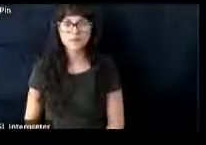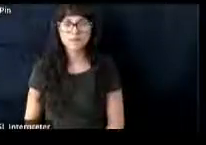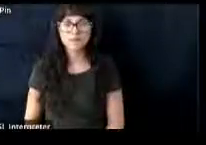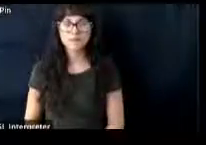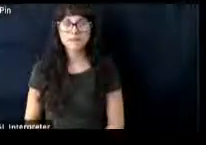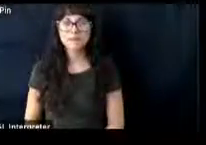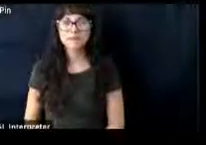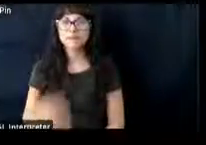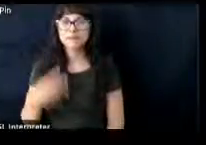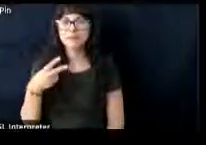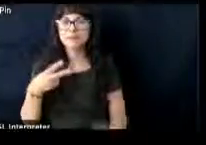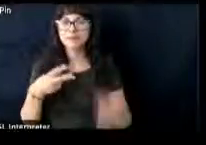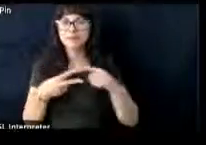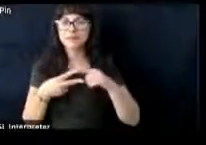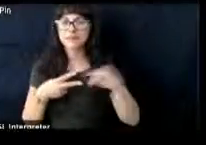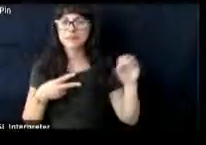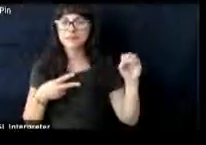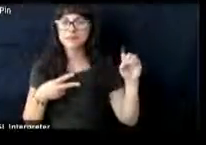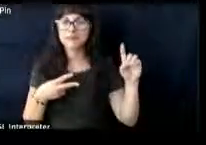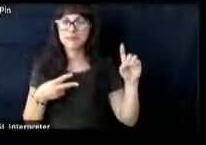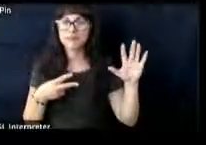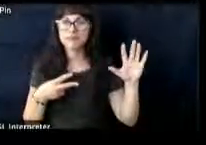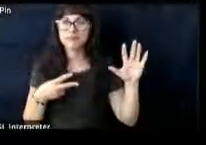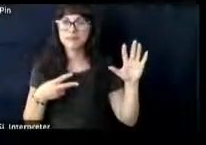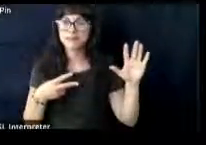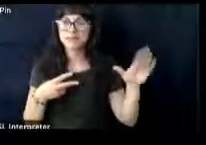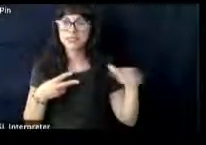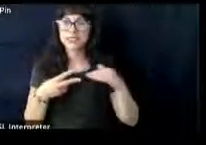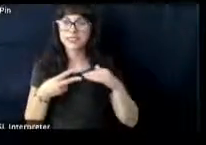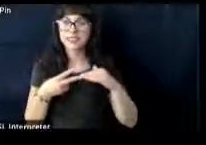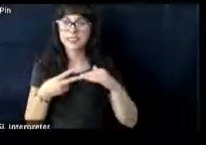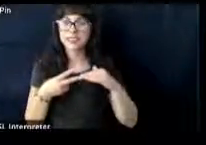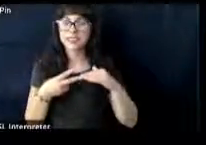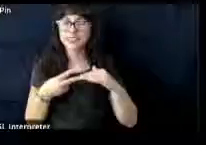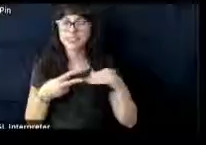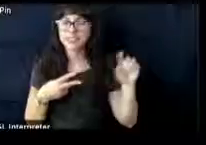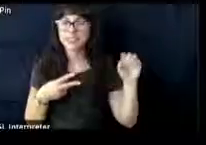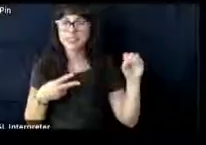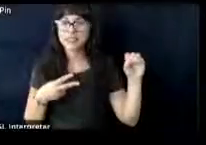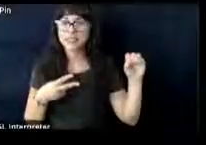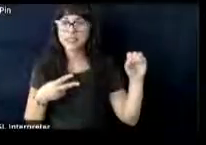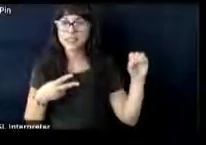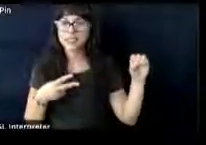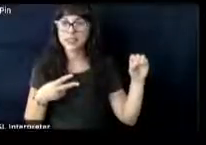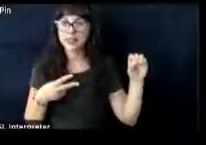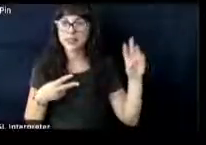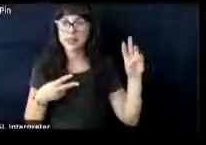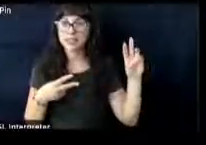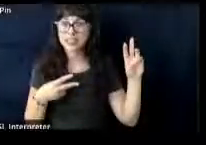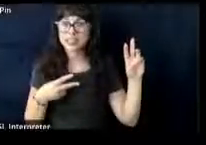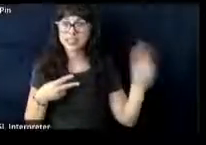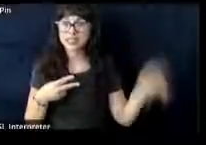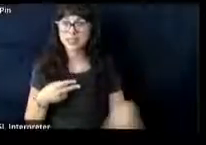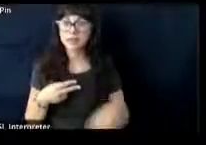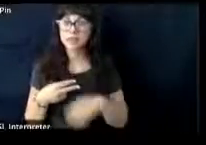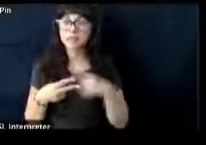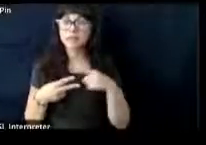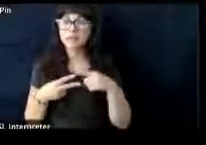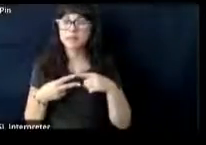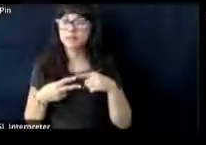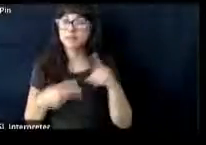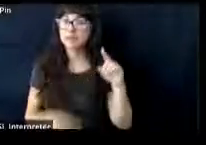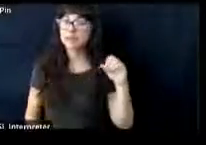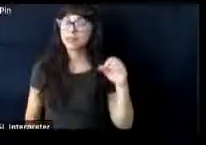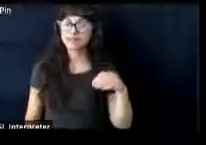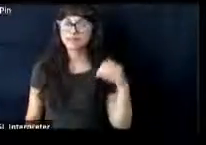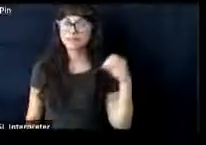Right now we will have 015, and then up next in the queue will be 006. 015, I will